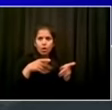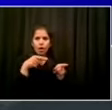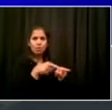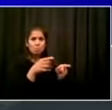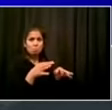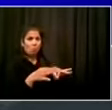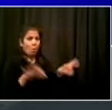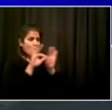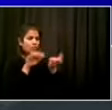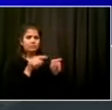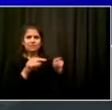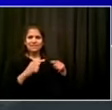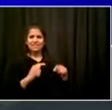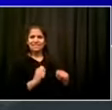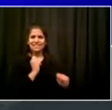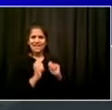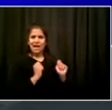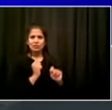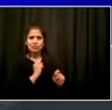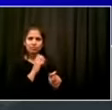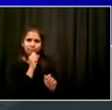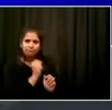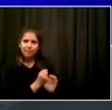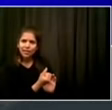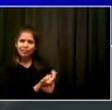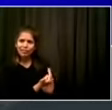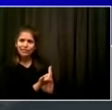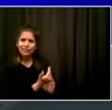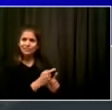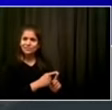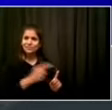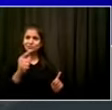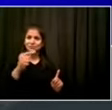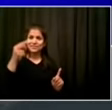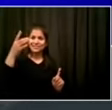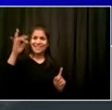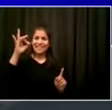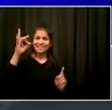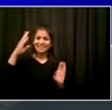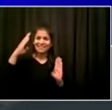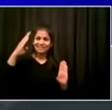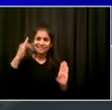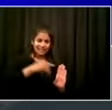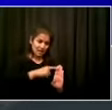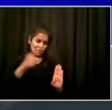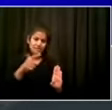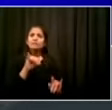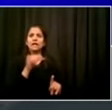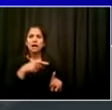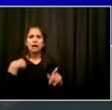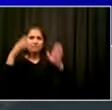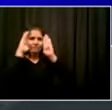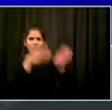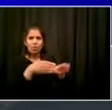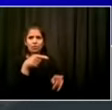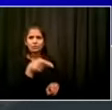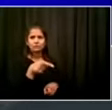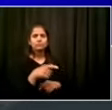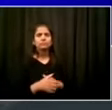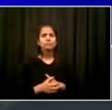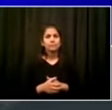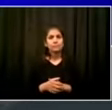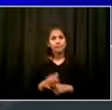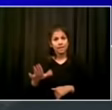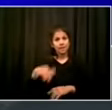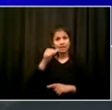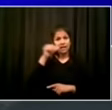with Councilmember Miller at that church in Cambria Heights yesterday. And it was a very moving experience. And the Black, Latino, and